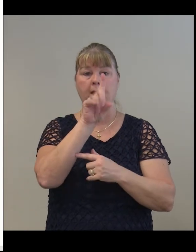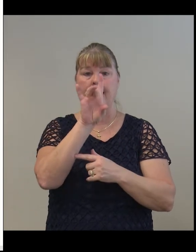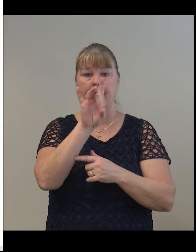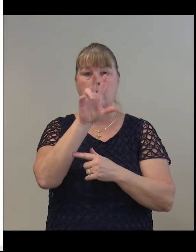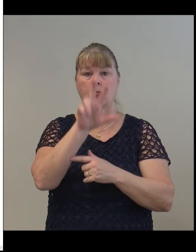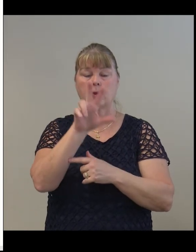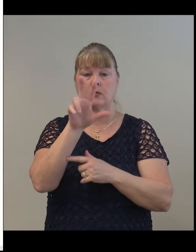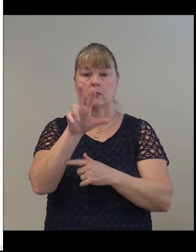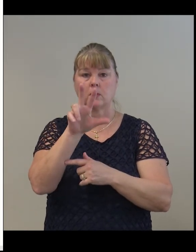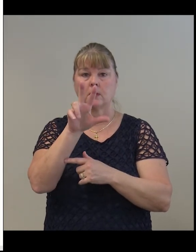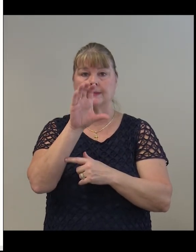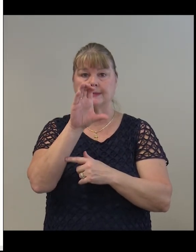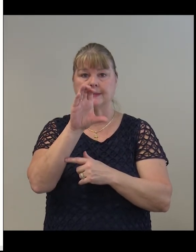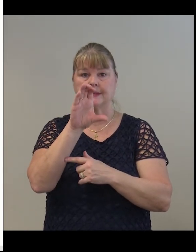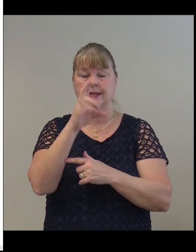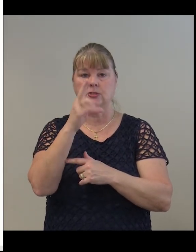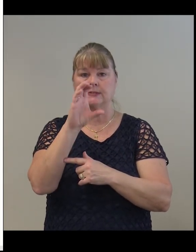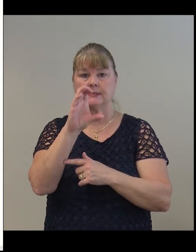It's